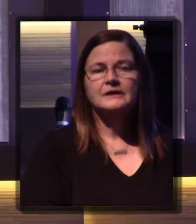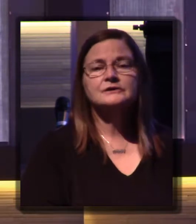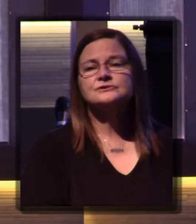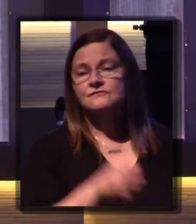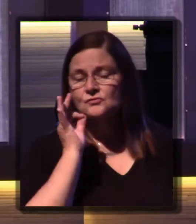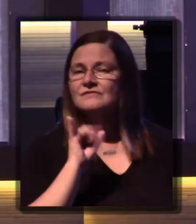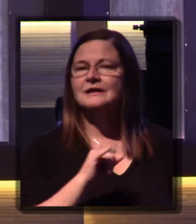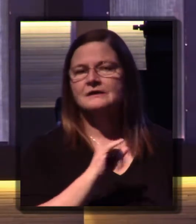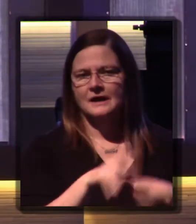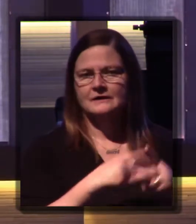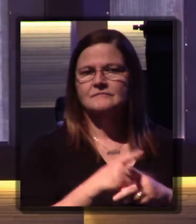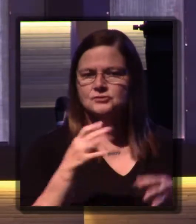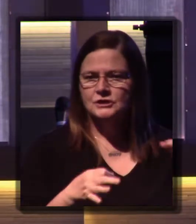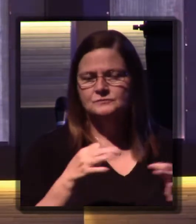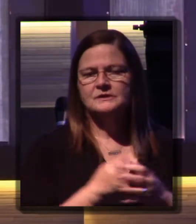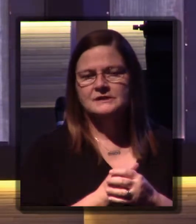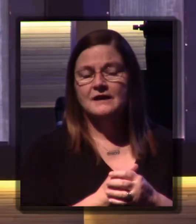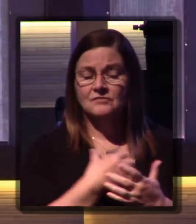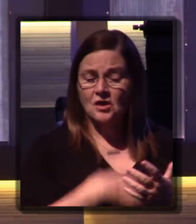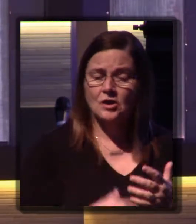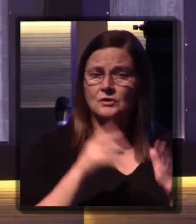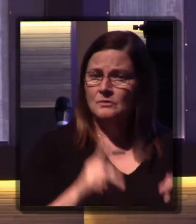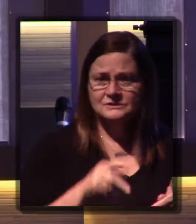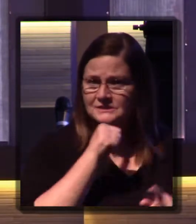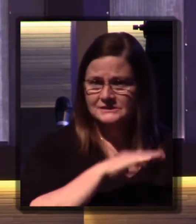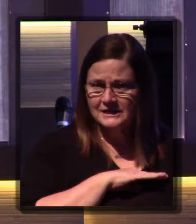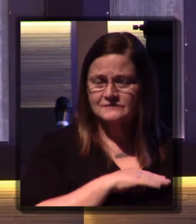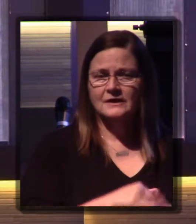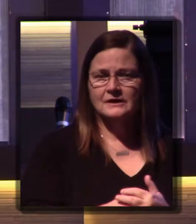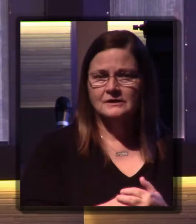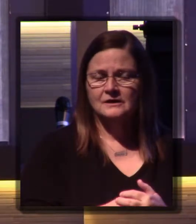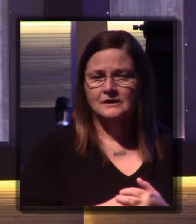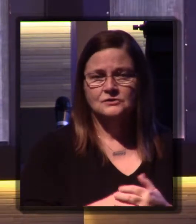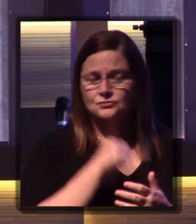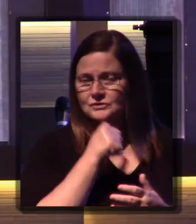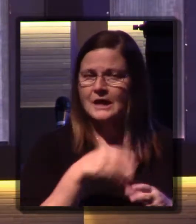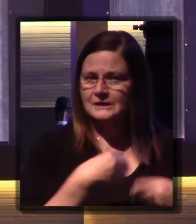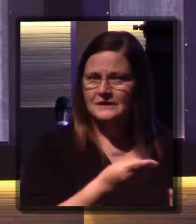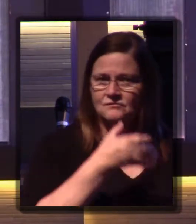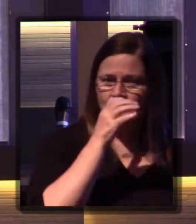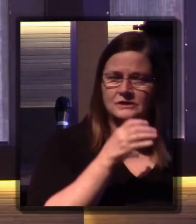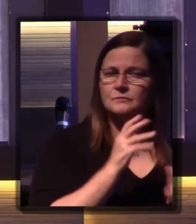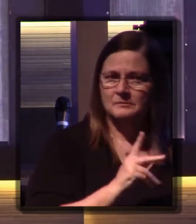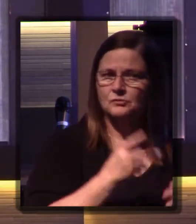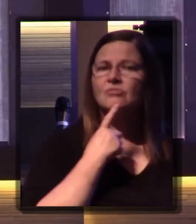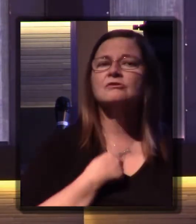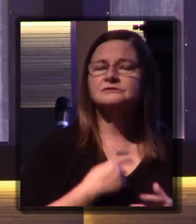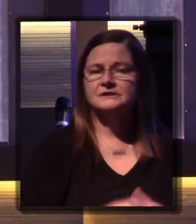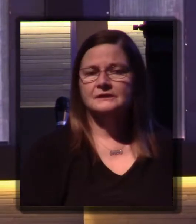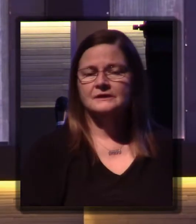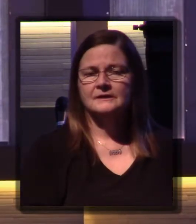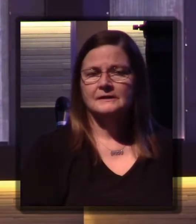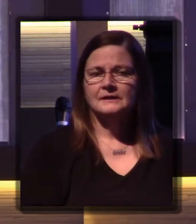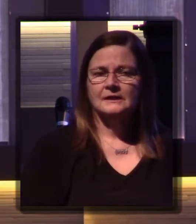the fruit of that kind of unjust judgment: to keep the hungry person unsatisfied, to withhold drink from the thirsty. As